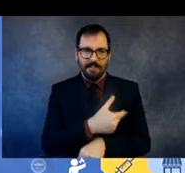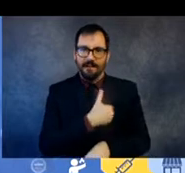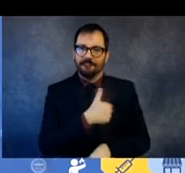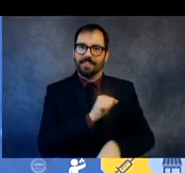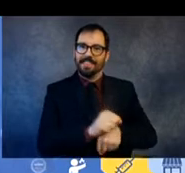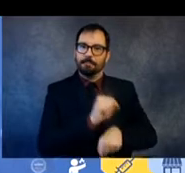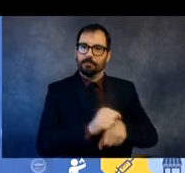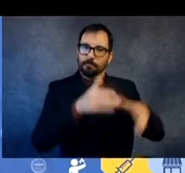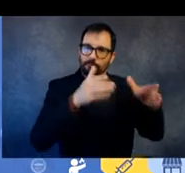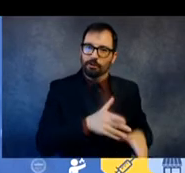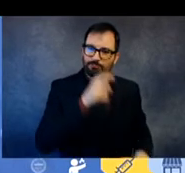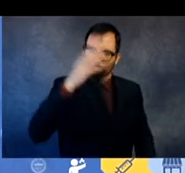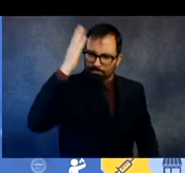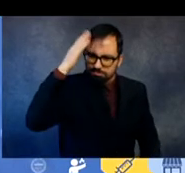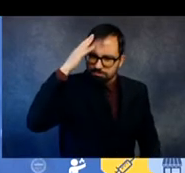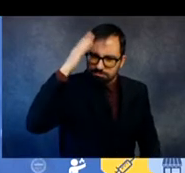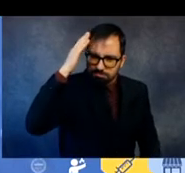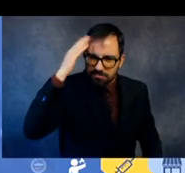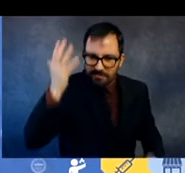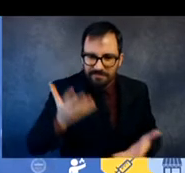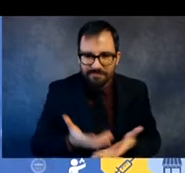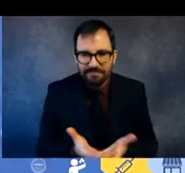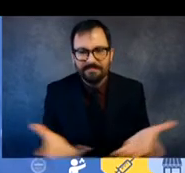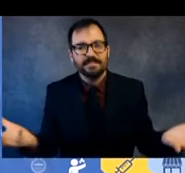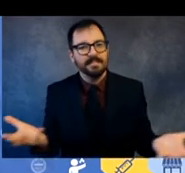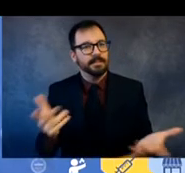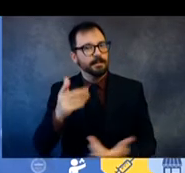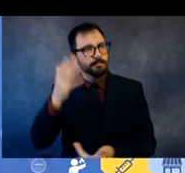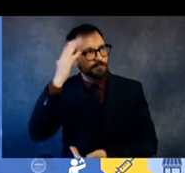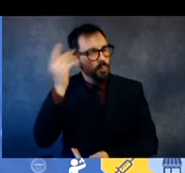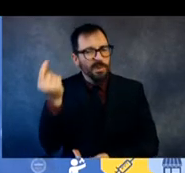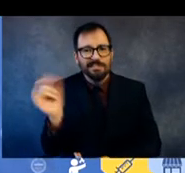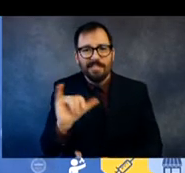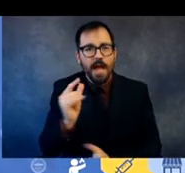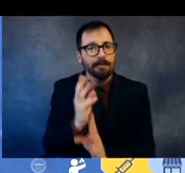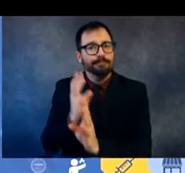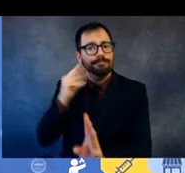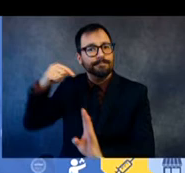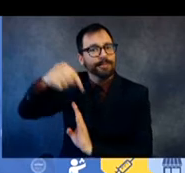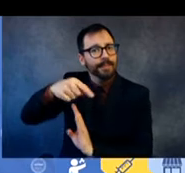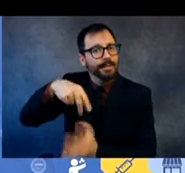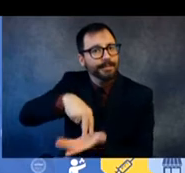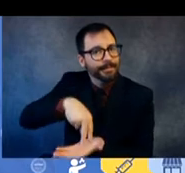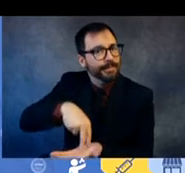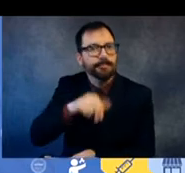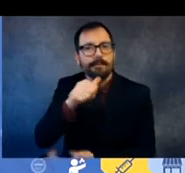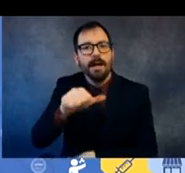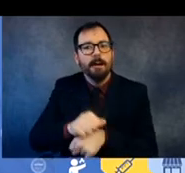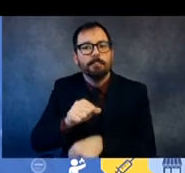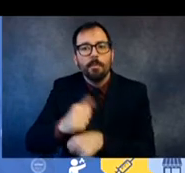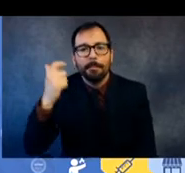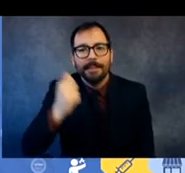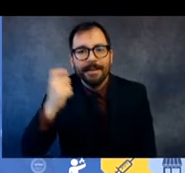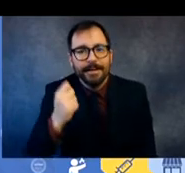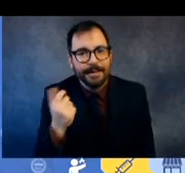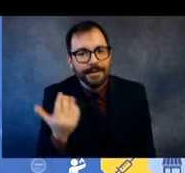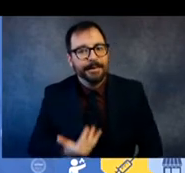labor secretary who knows what it's like to stand in the unemployment line, who knows what it's like to